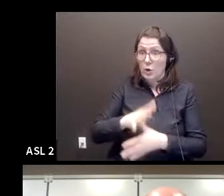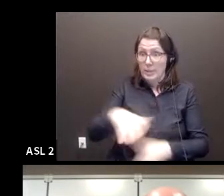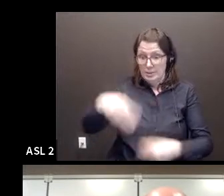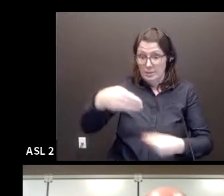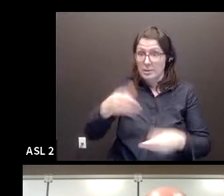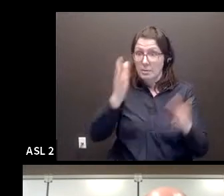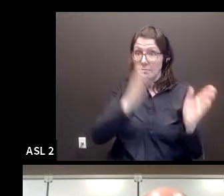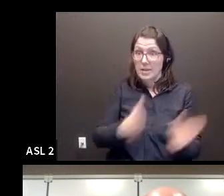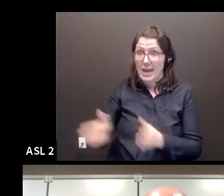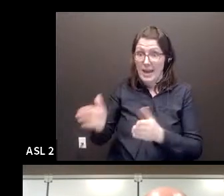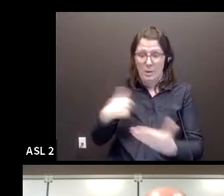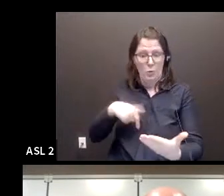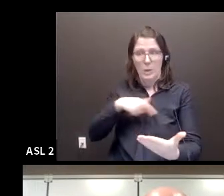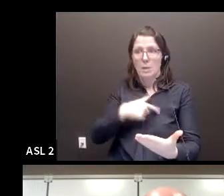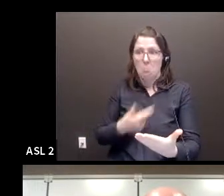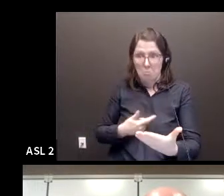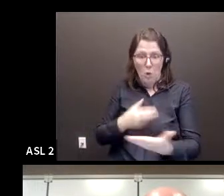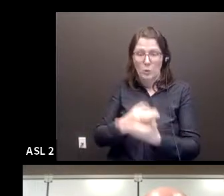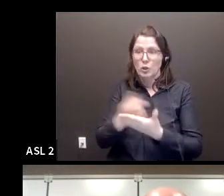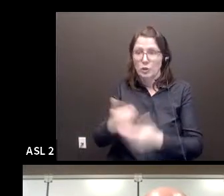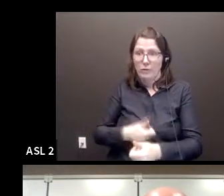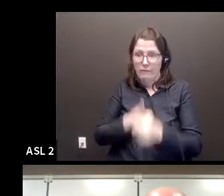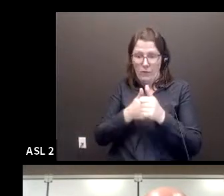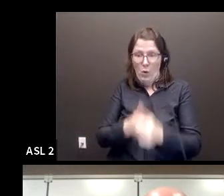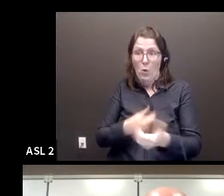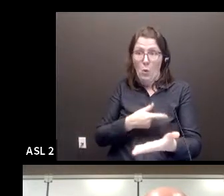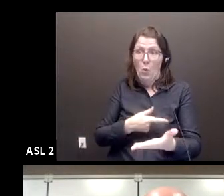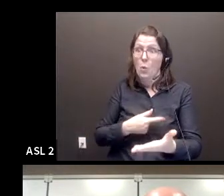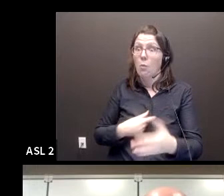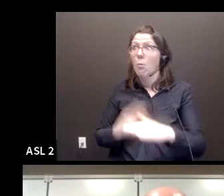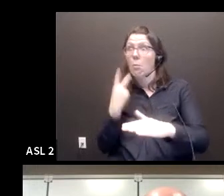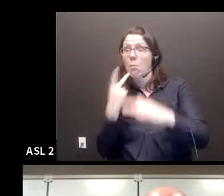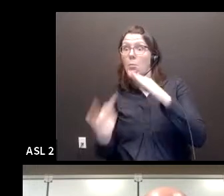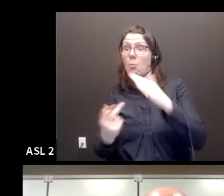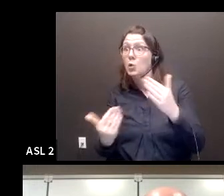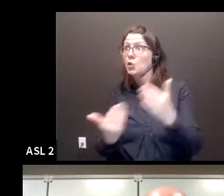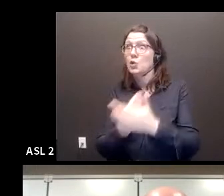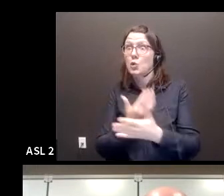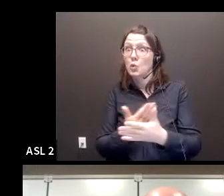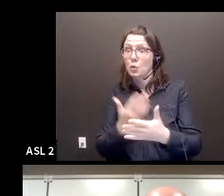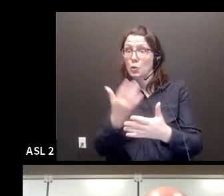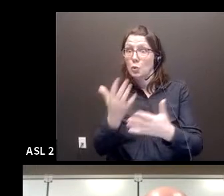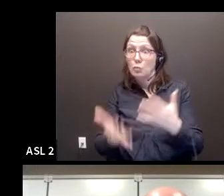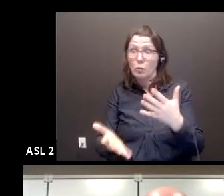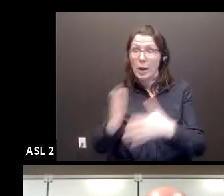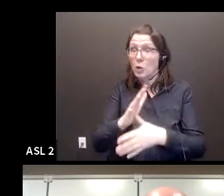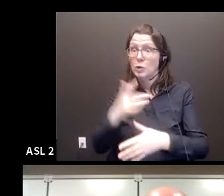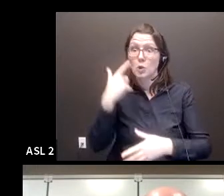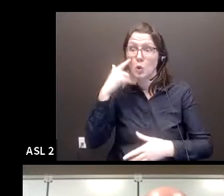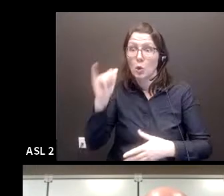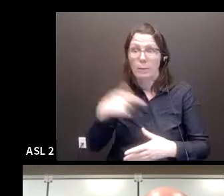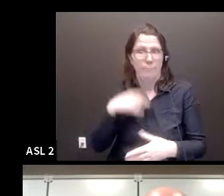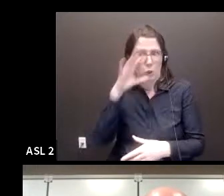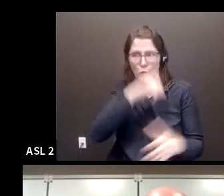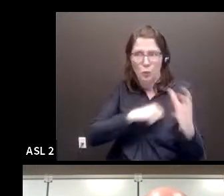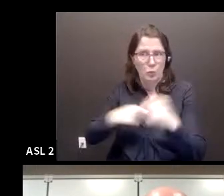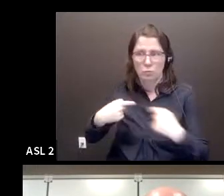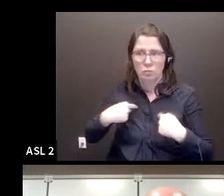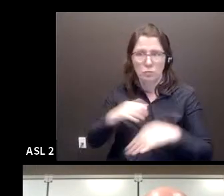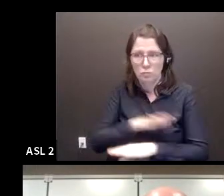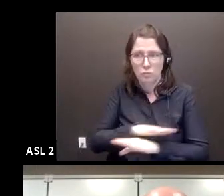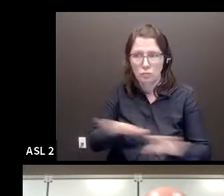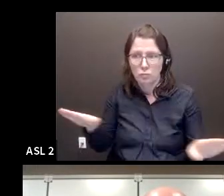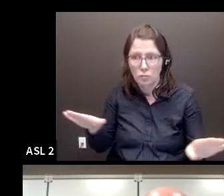presume what the board's new strategic priorities will be and whether or not we'll need to be able to repurpose resources and